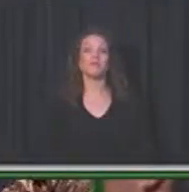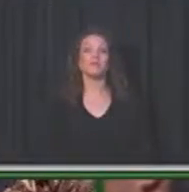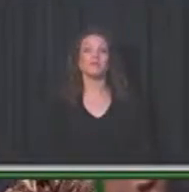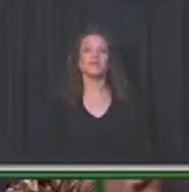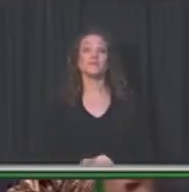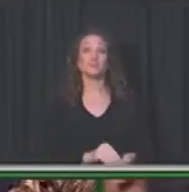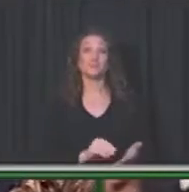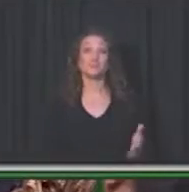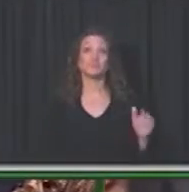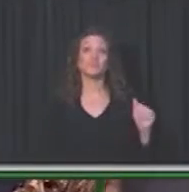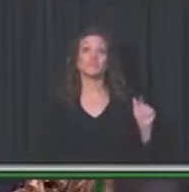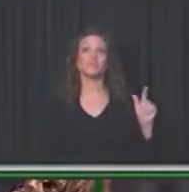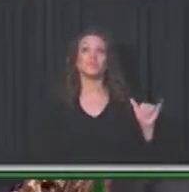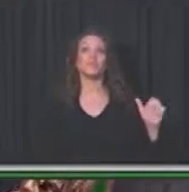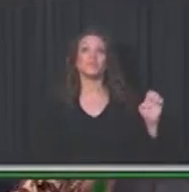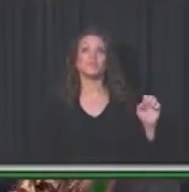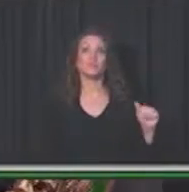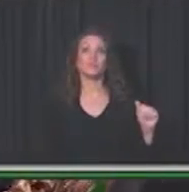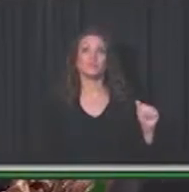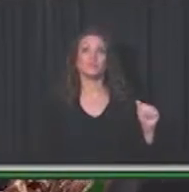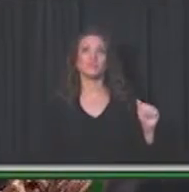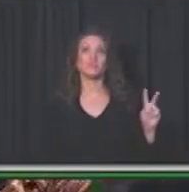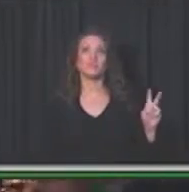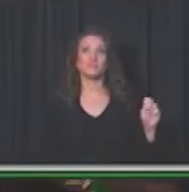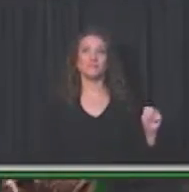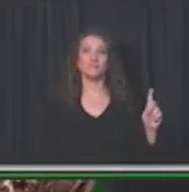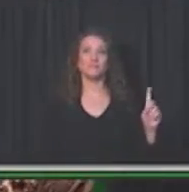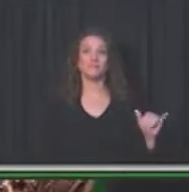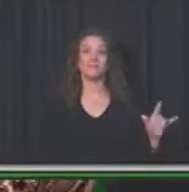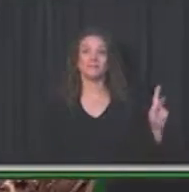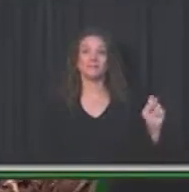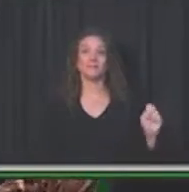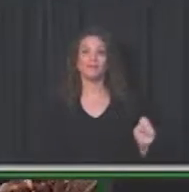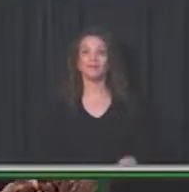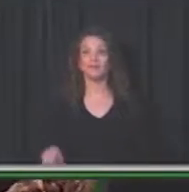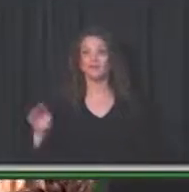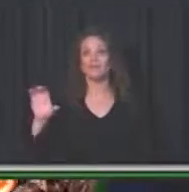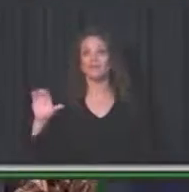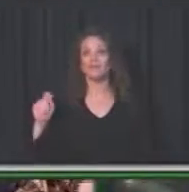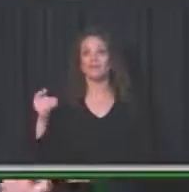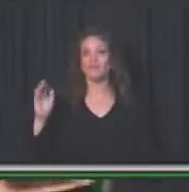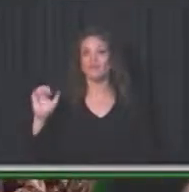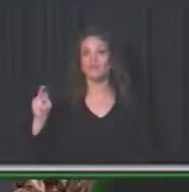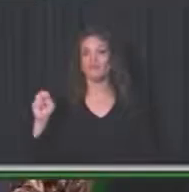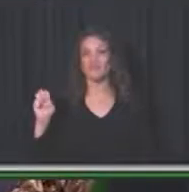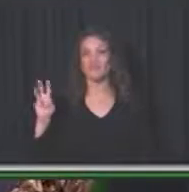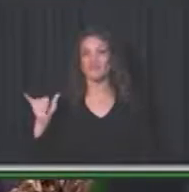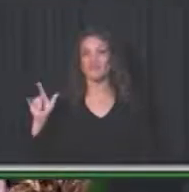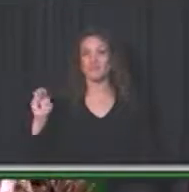Aaliyah Van Dyke. Catherine Williams.